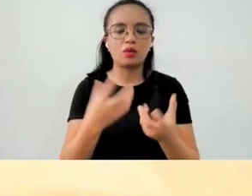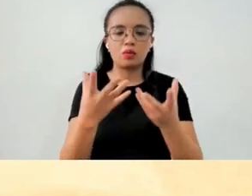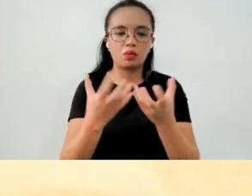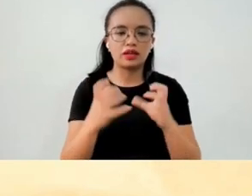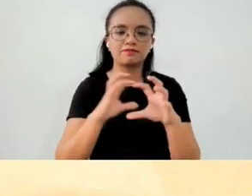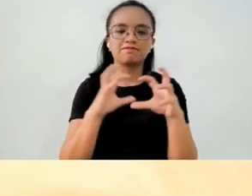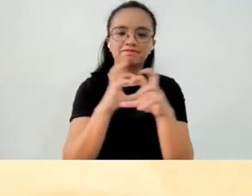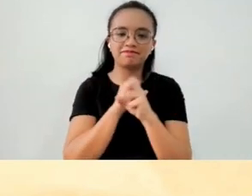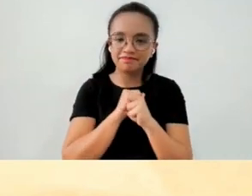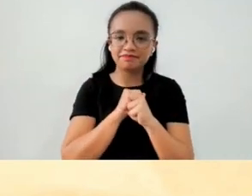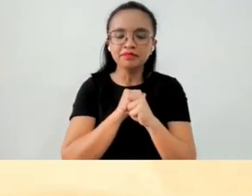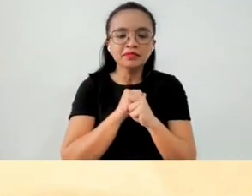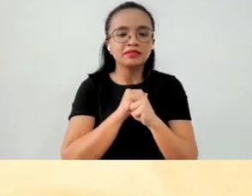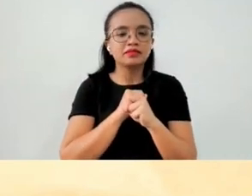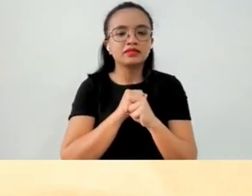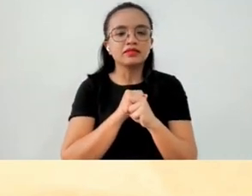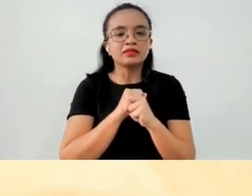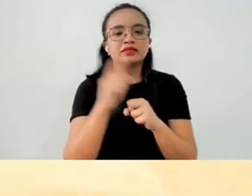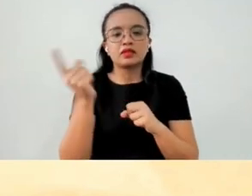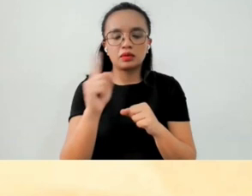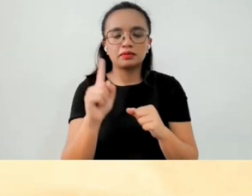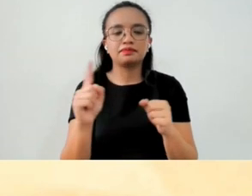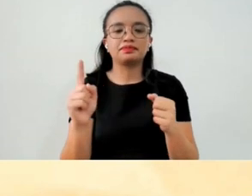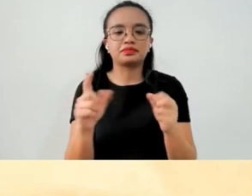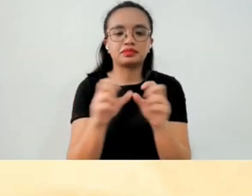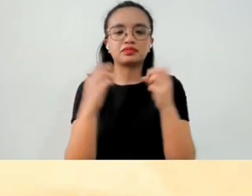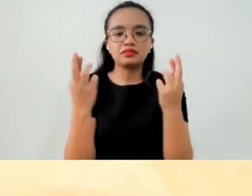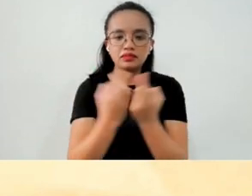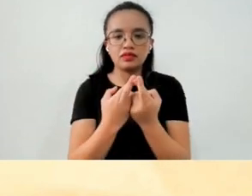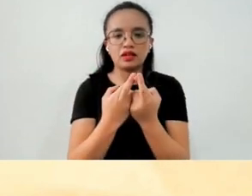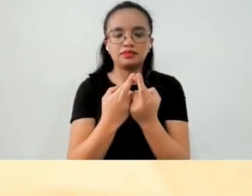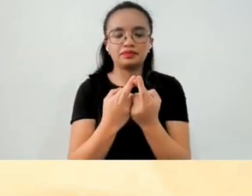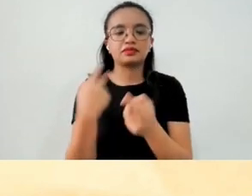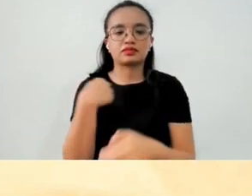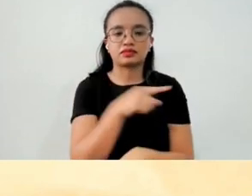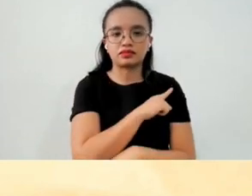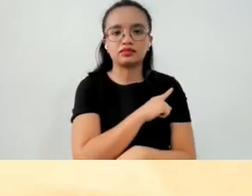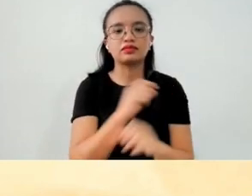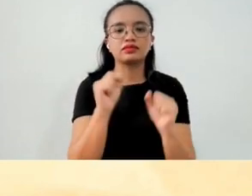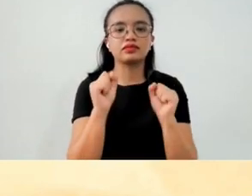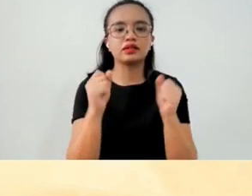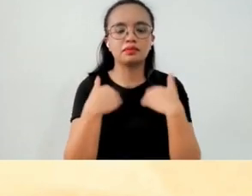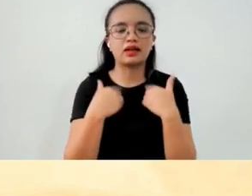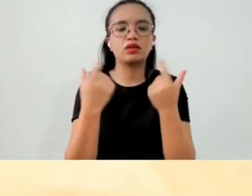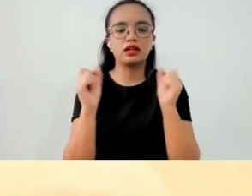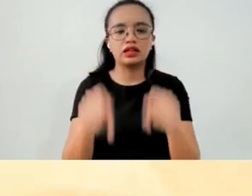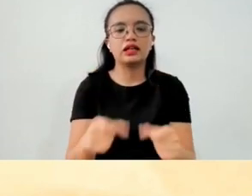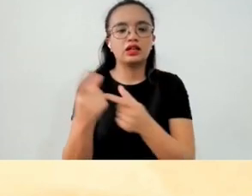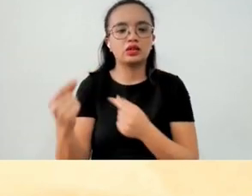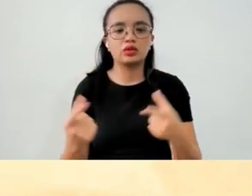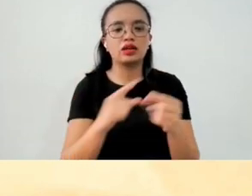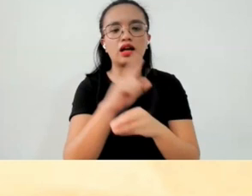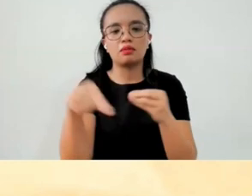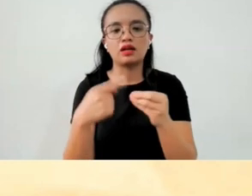synthesize the session 4, that we can do something about